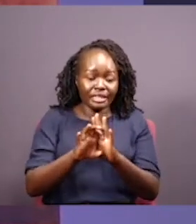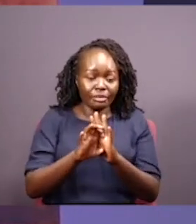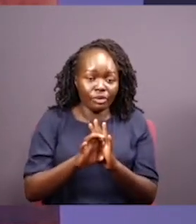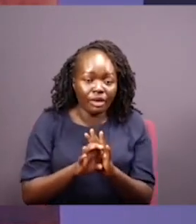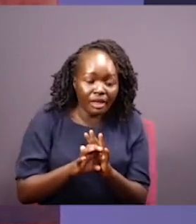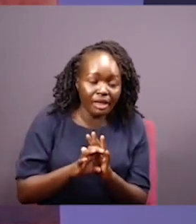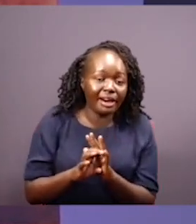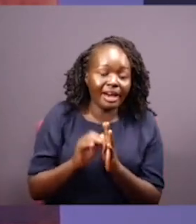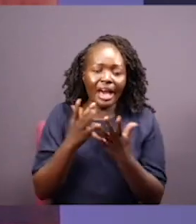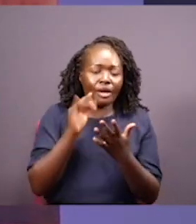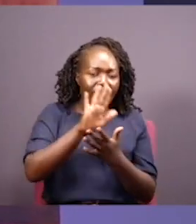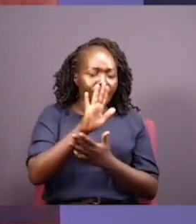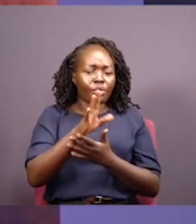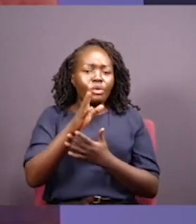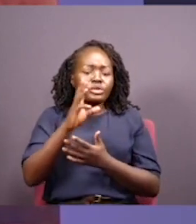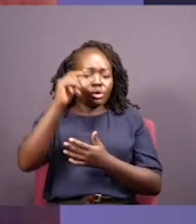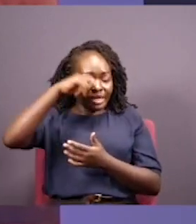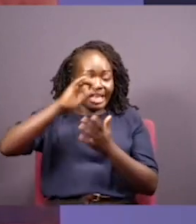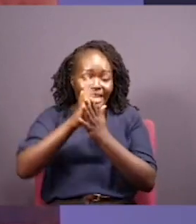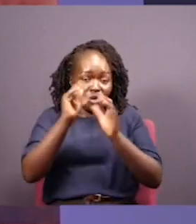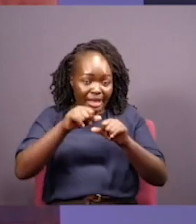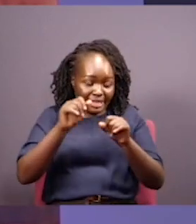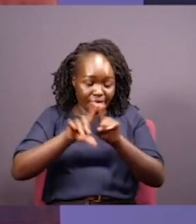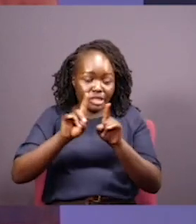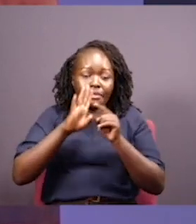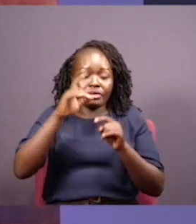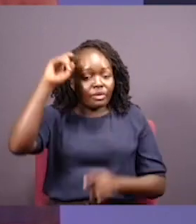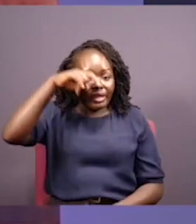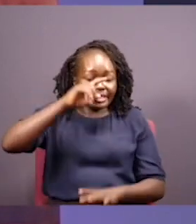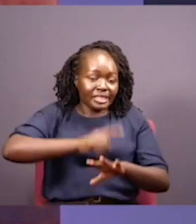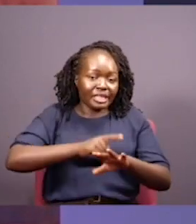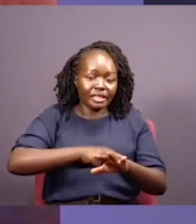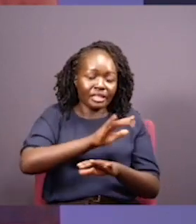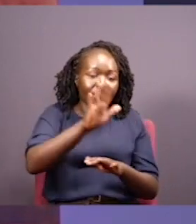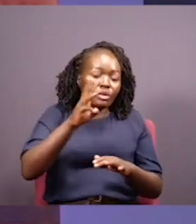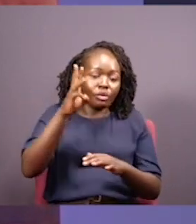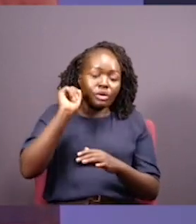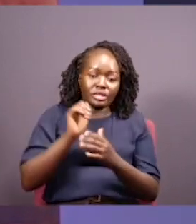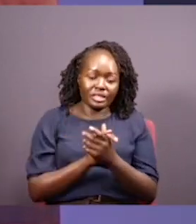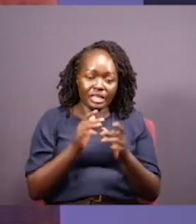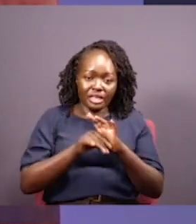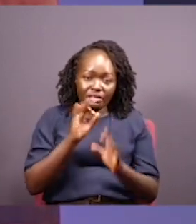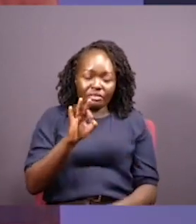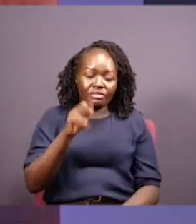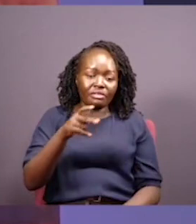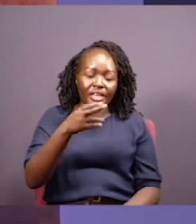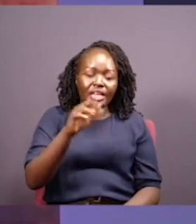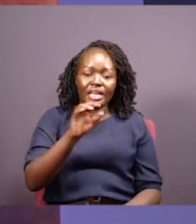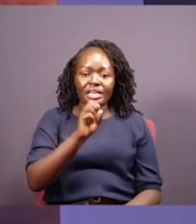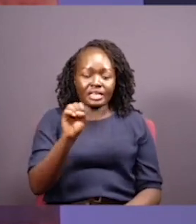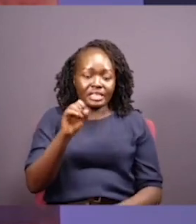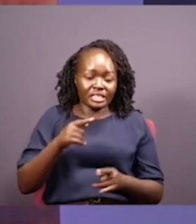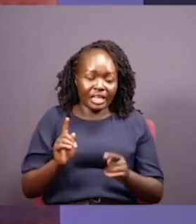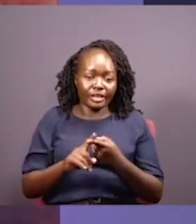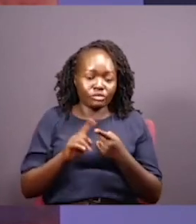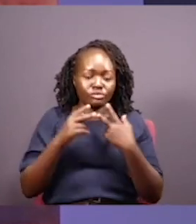wise and how we can be wise when he was, the Pharisees at some point were trying to trap him. And